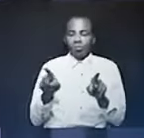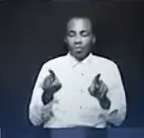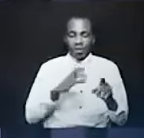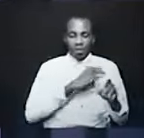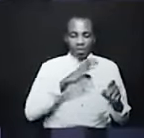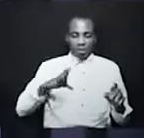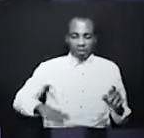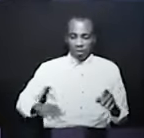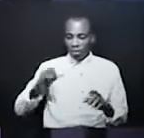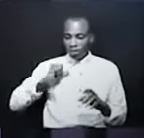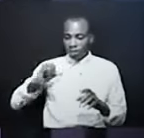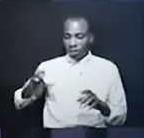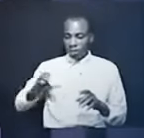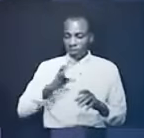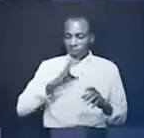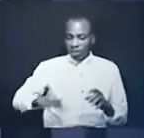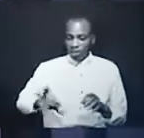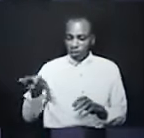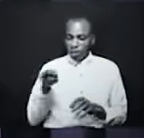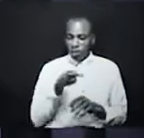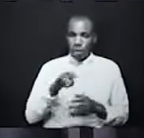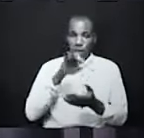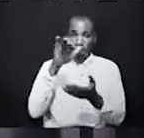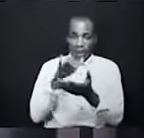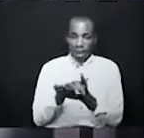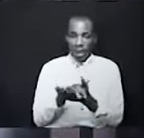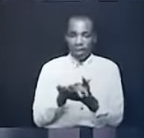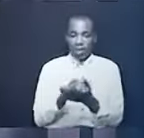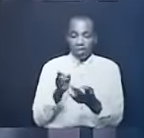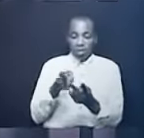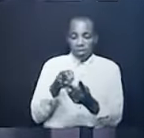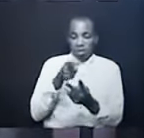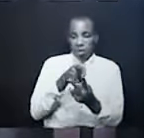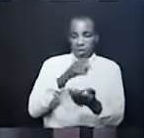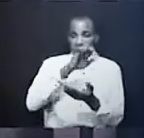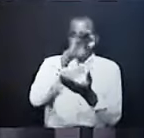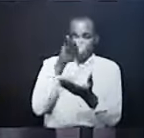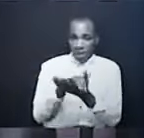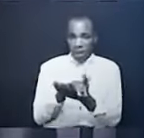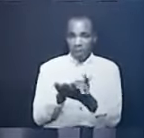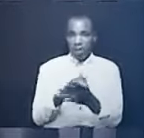to the altar to join in holy matrimony,